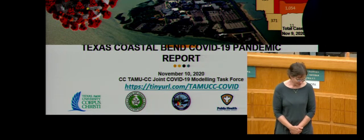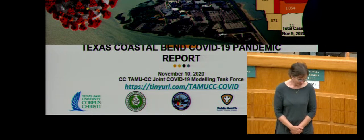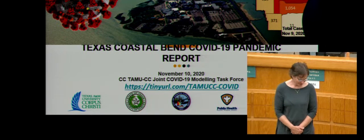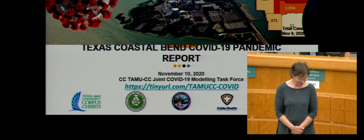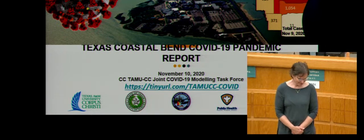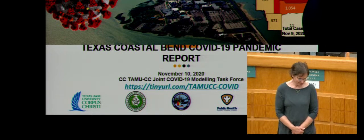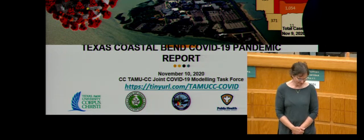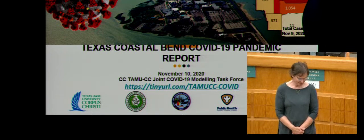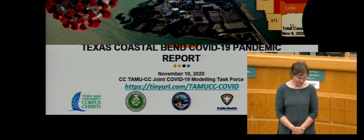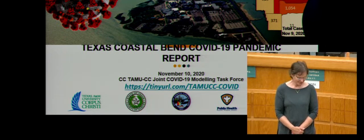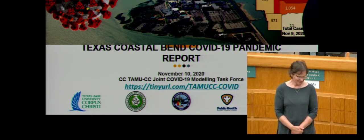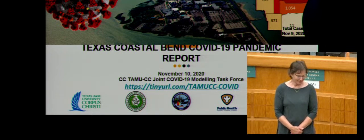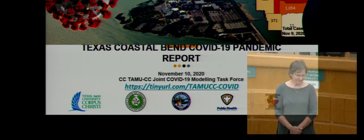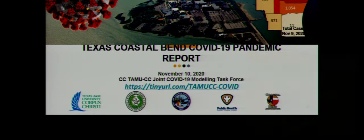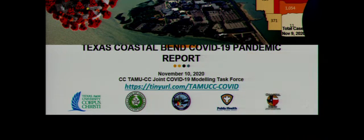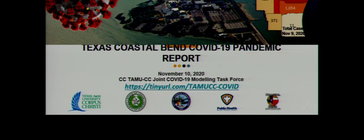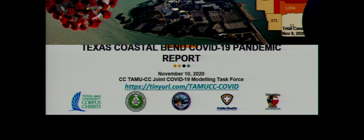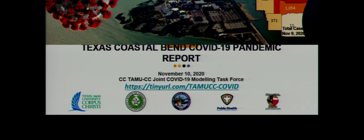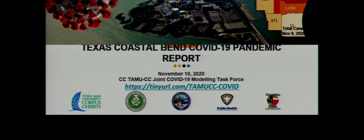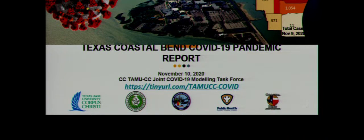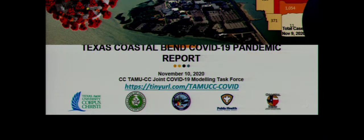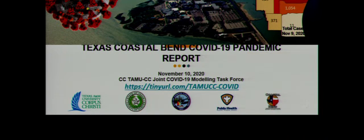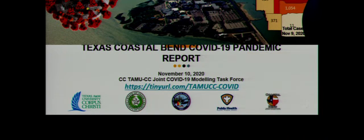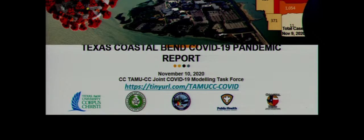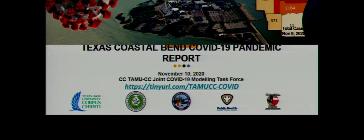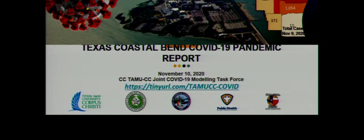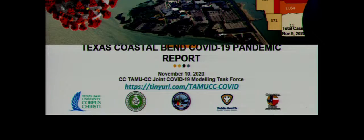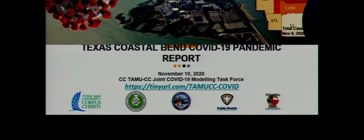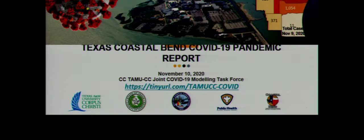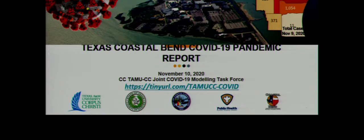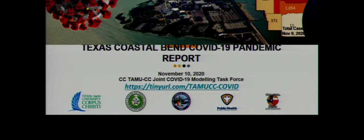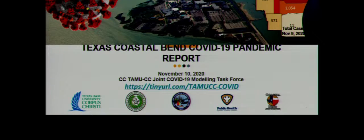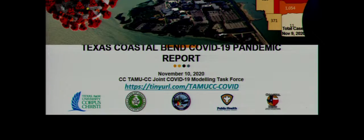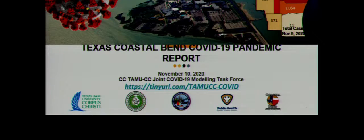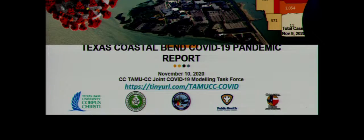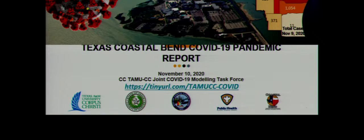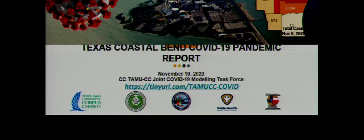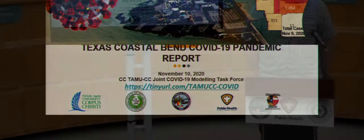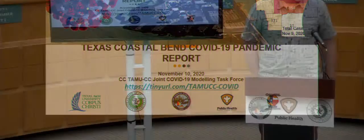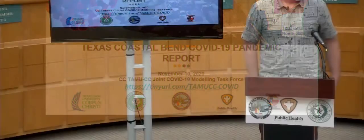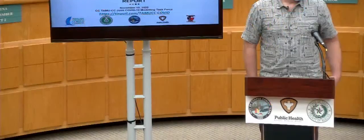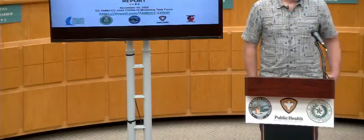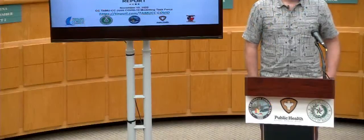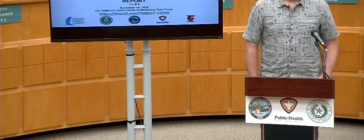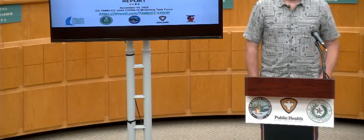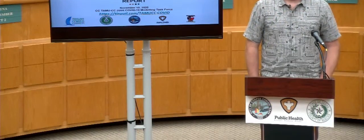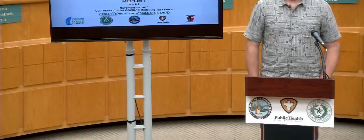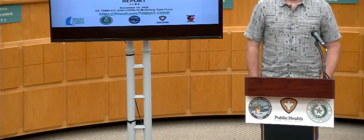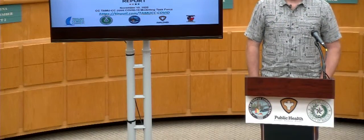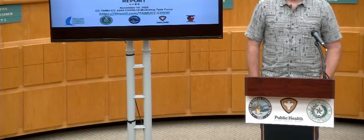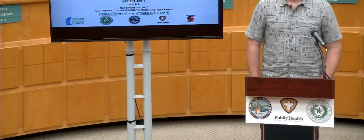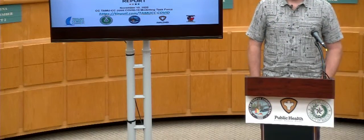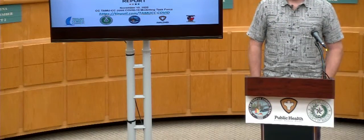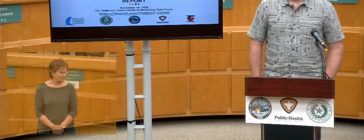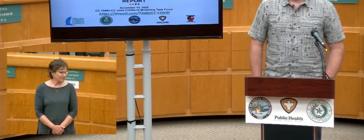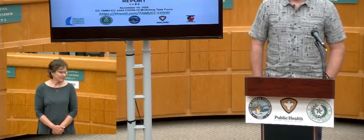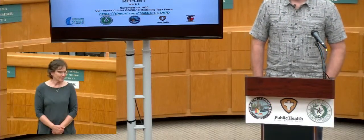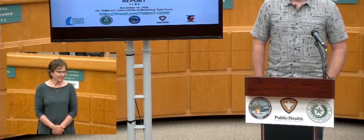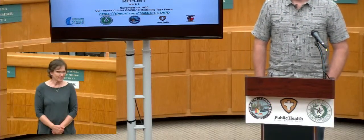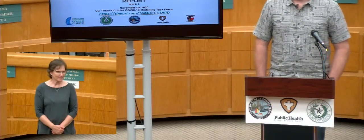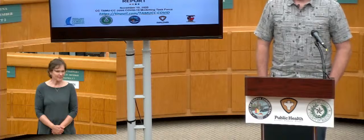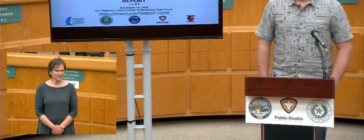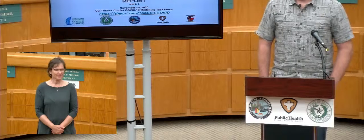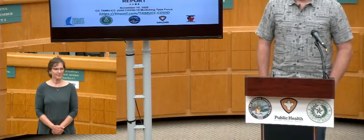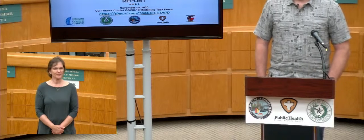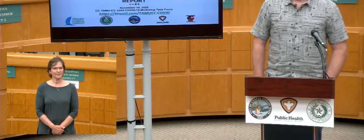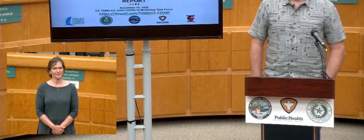especially indoors. There's a lot of great advice out there for Thanksgiving. There'll be more time to message on Thanksgiving, so I will leave it at that, and we'll